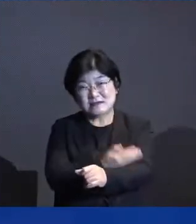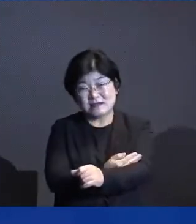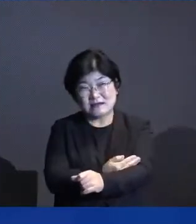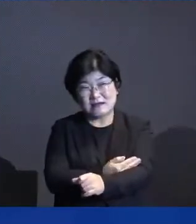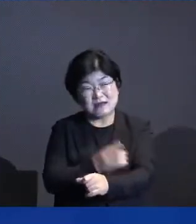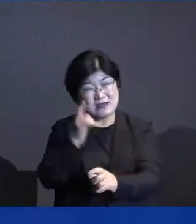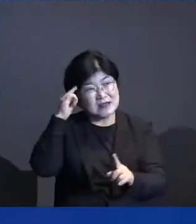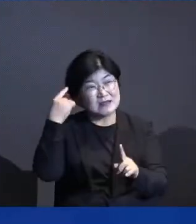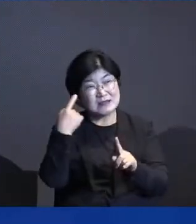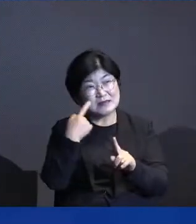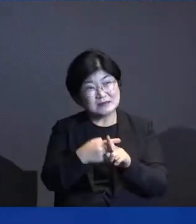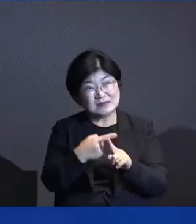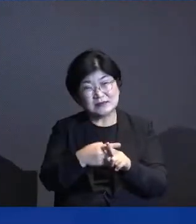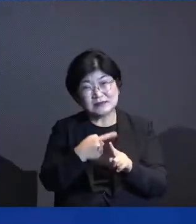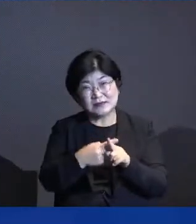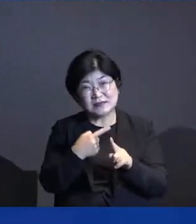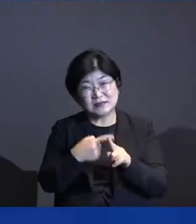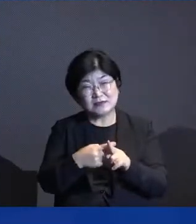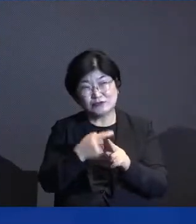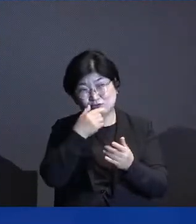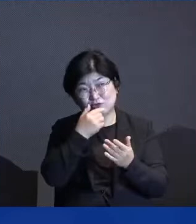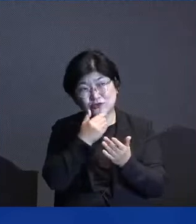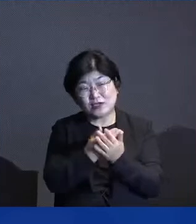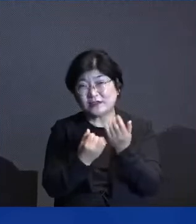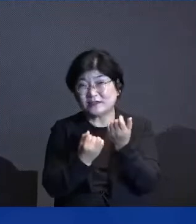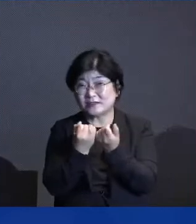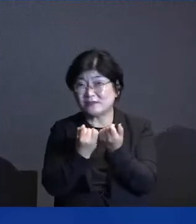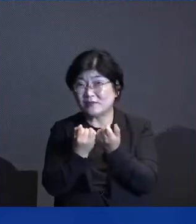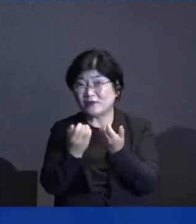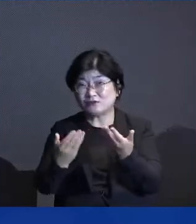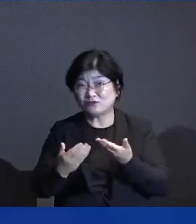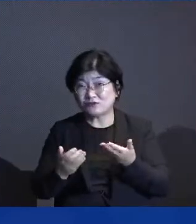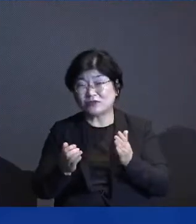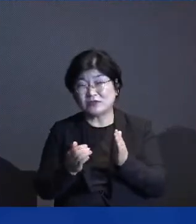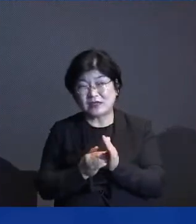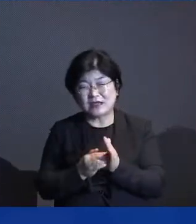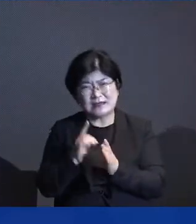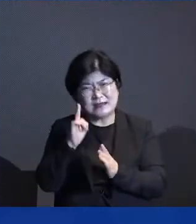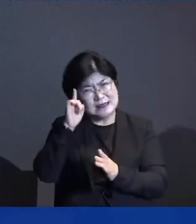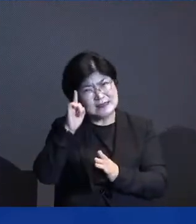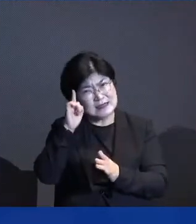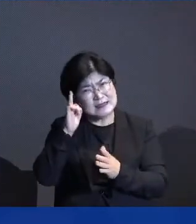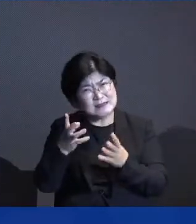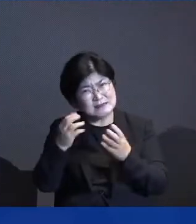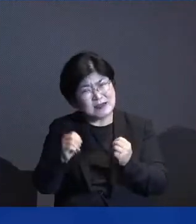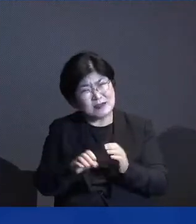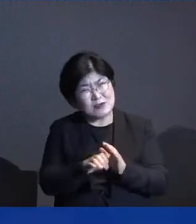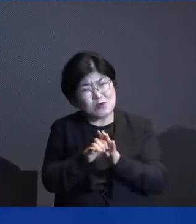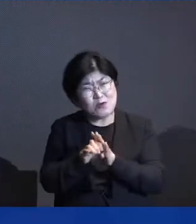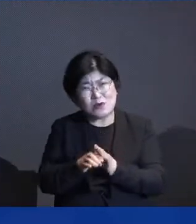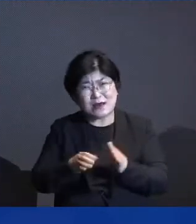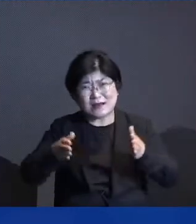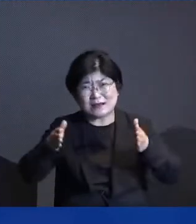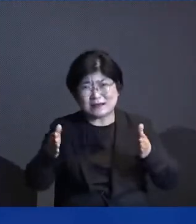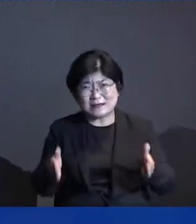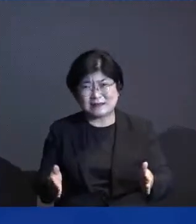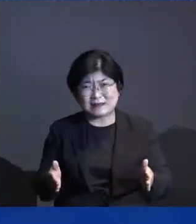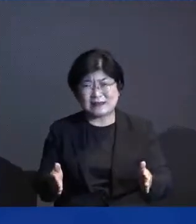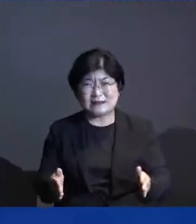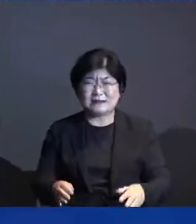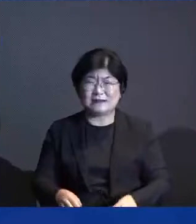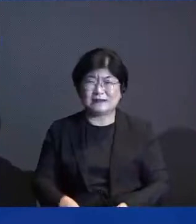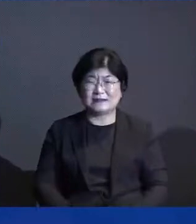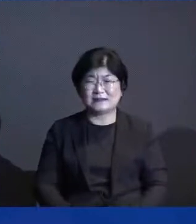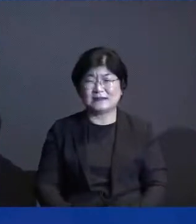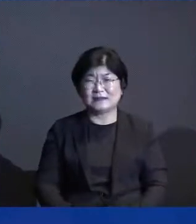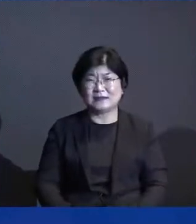the COVID-19 in the relationship between stressful periods and perceived well-being. This